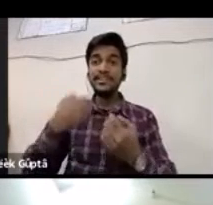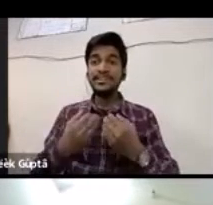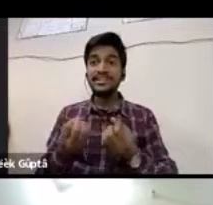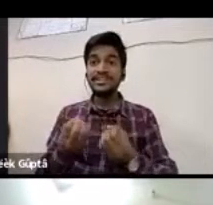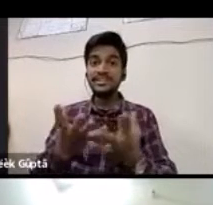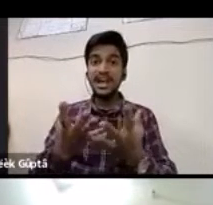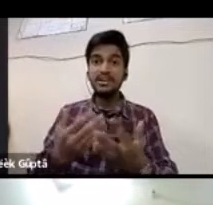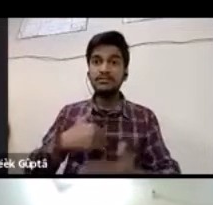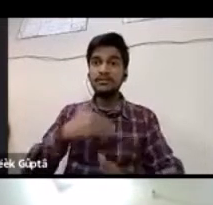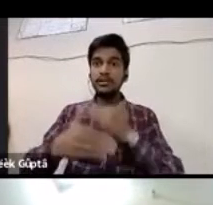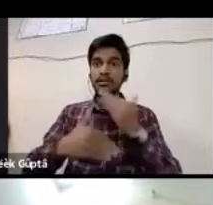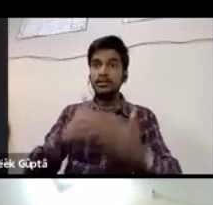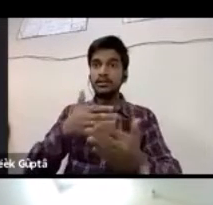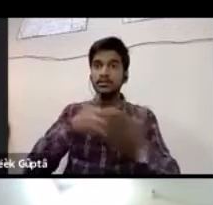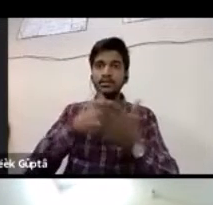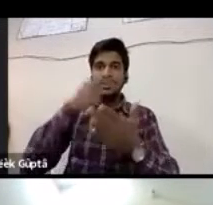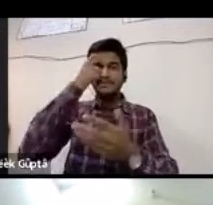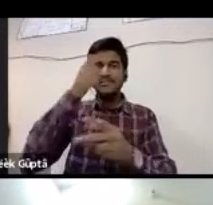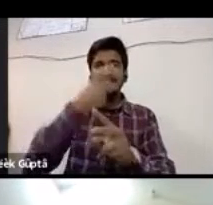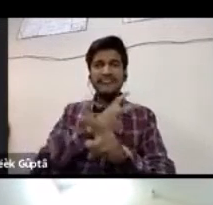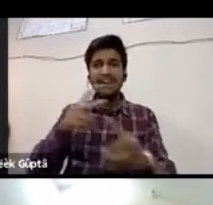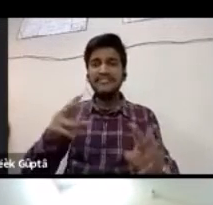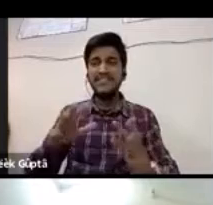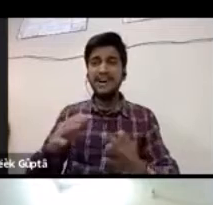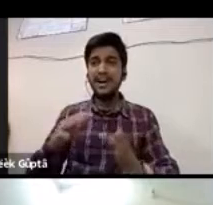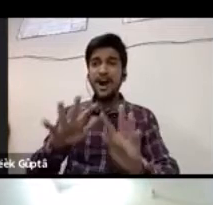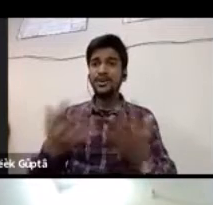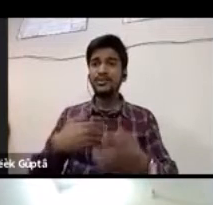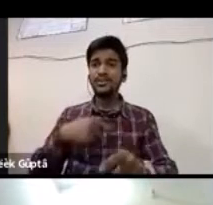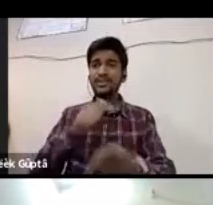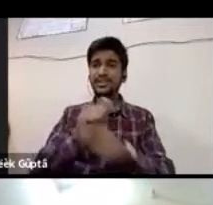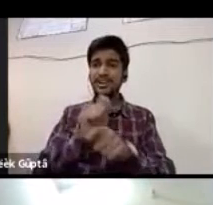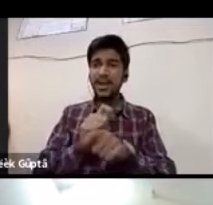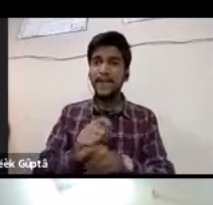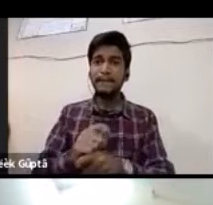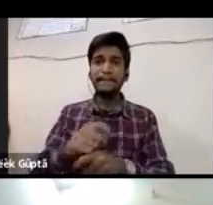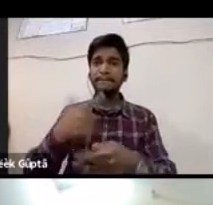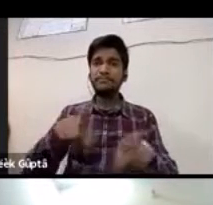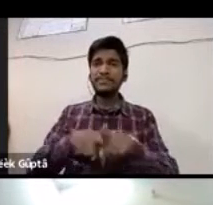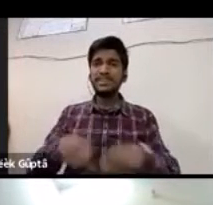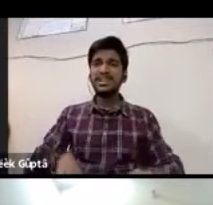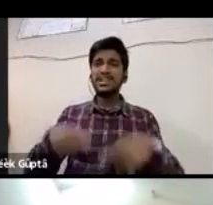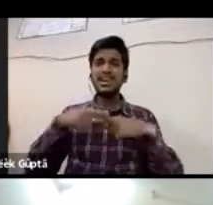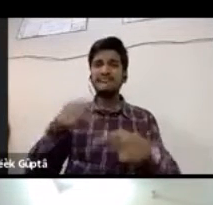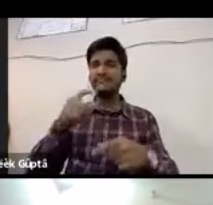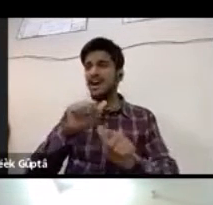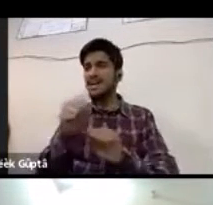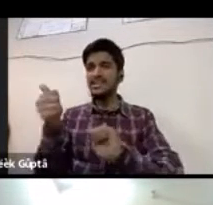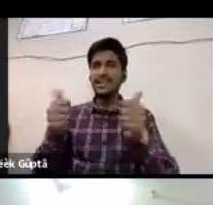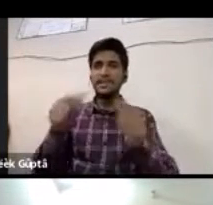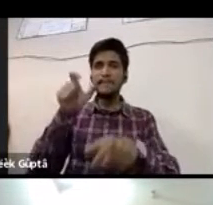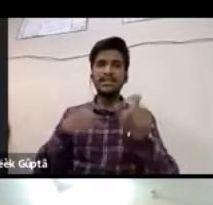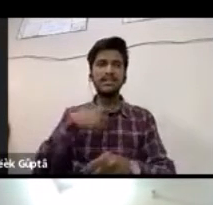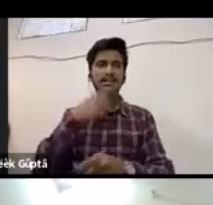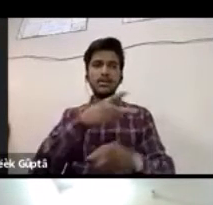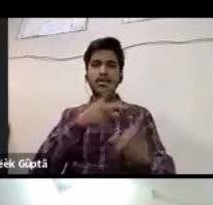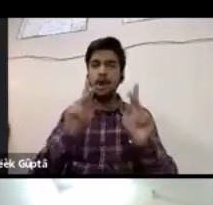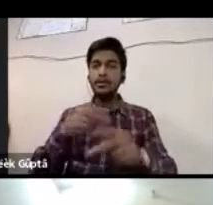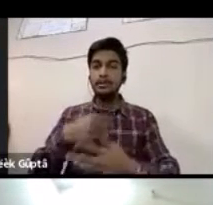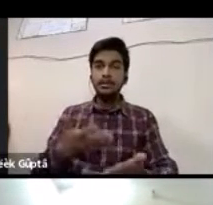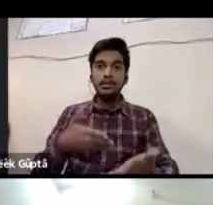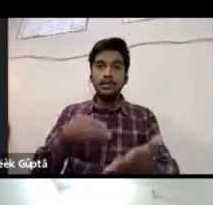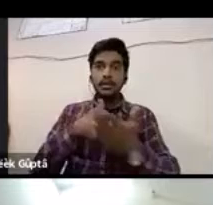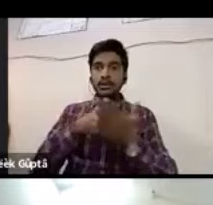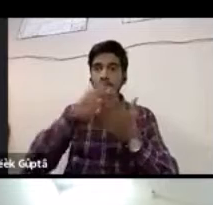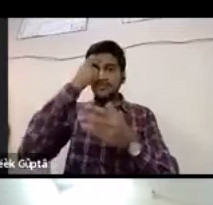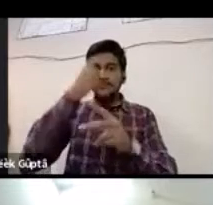a human and aspire to nurture our life just like another person. The limitations we face because